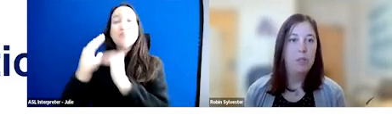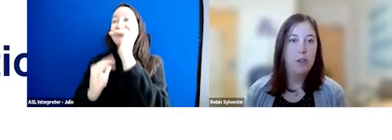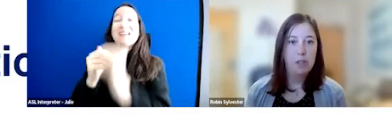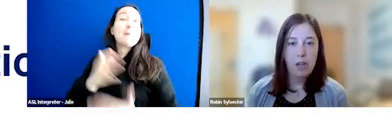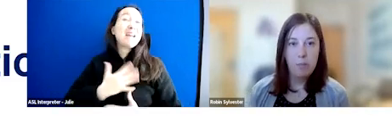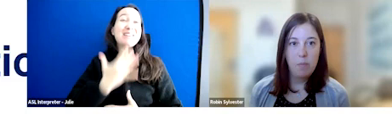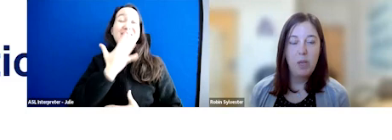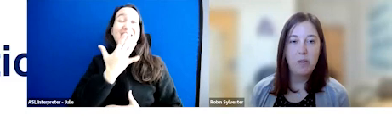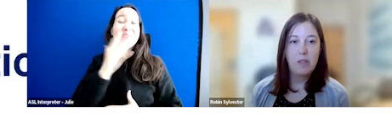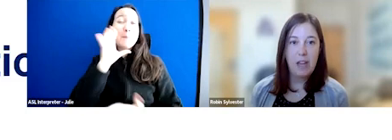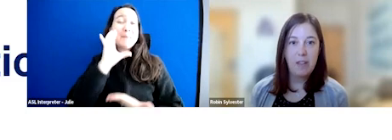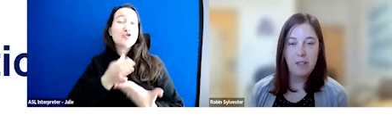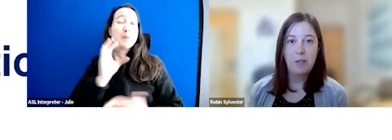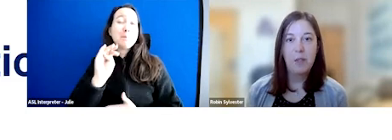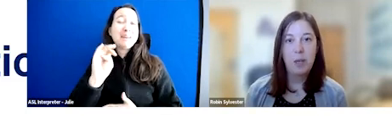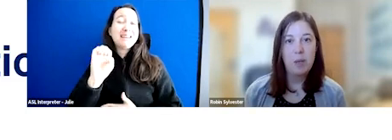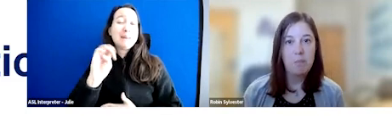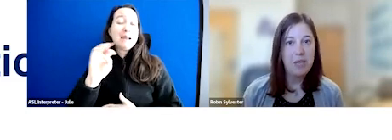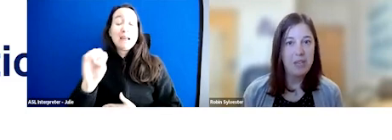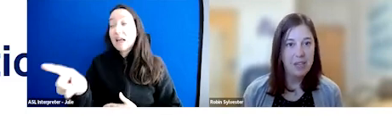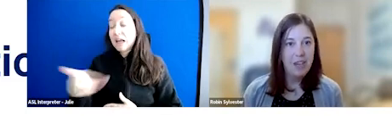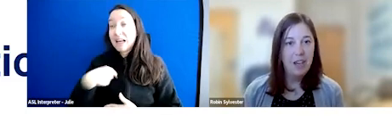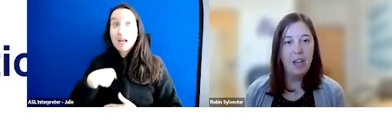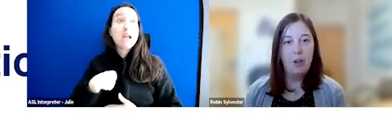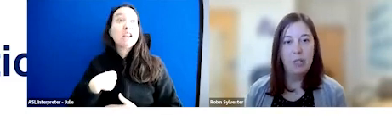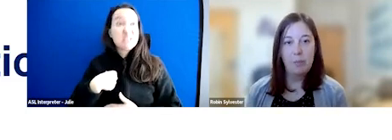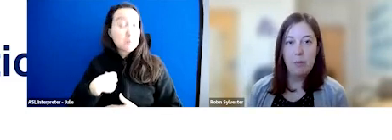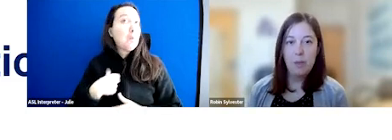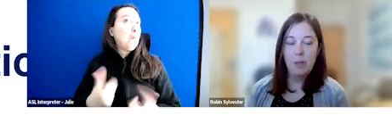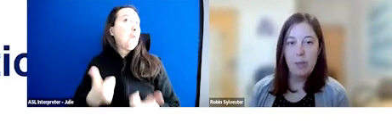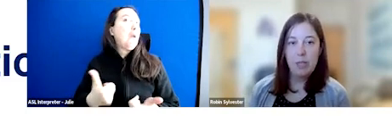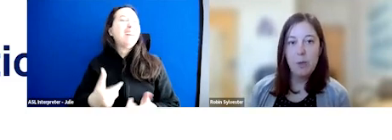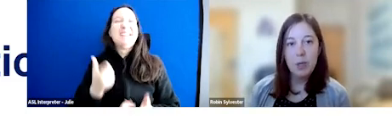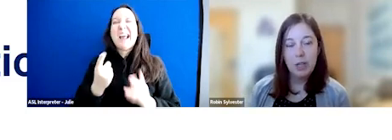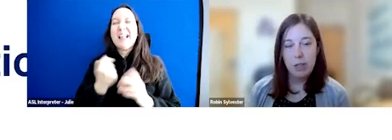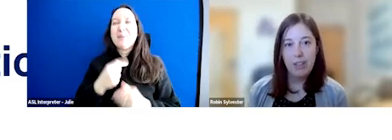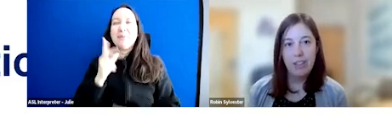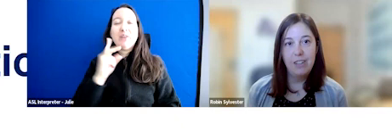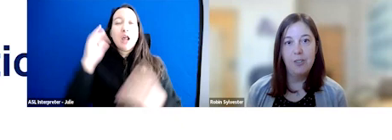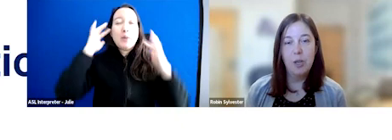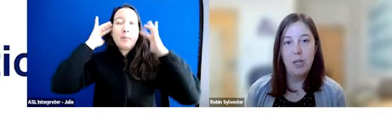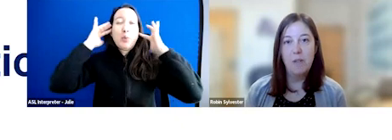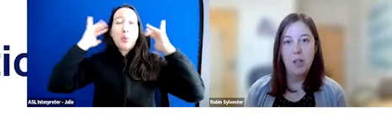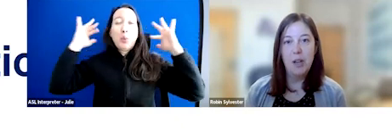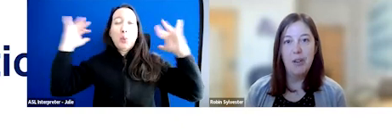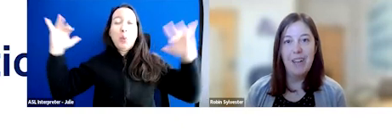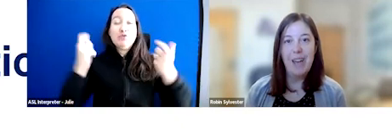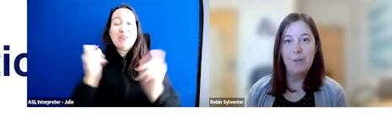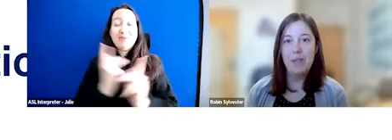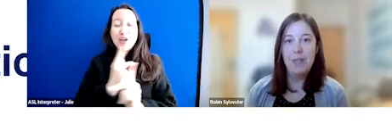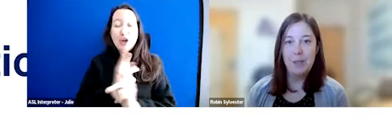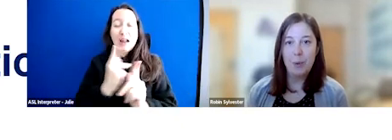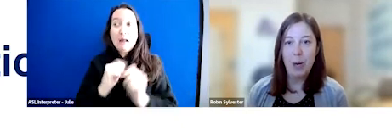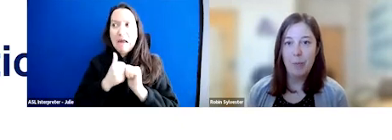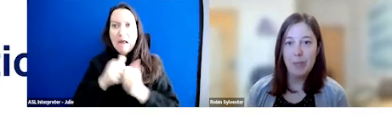favorite memes of all time here on the side. That's definitely been me, except maybe a little bit of smoke coming out of the ears, trying to figure out how